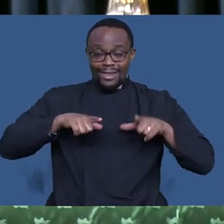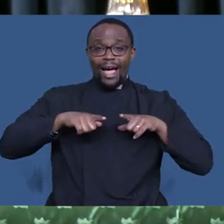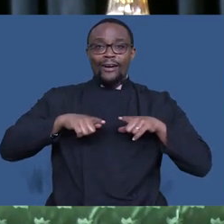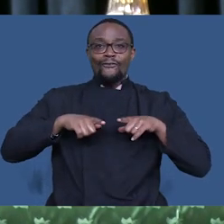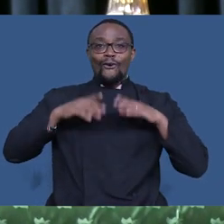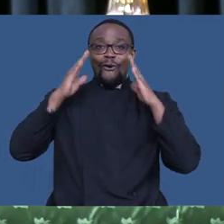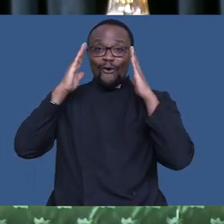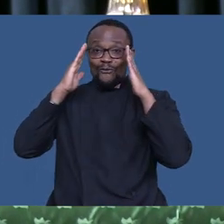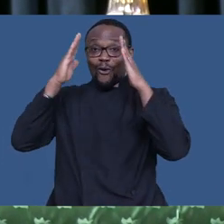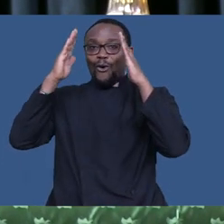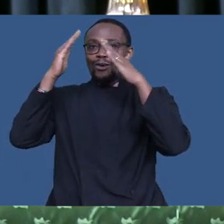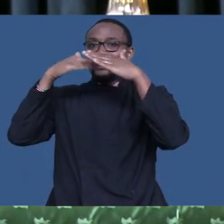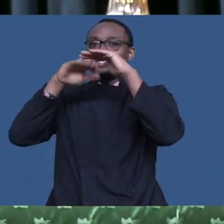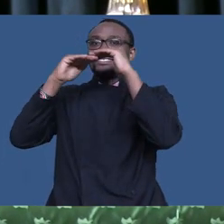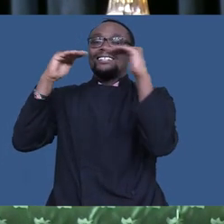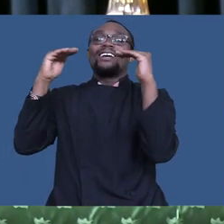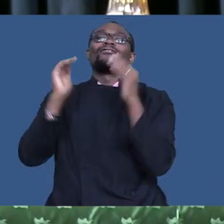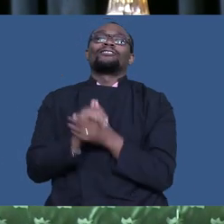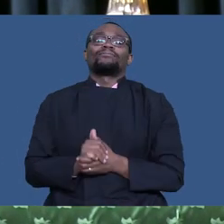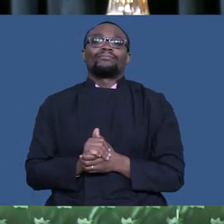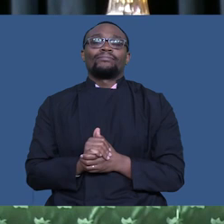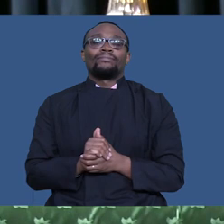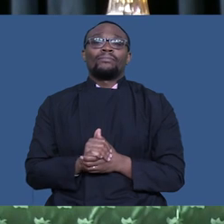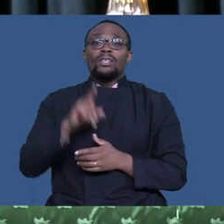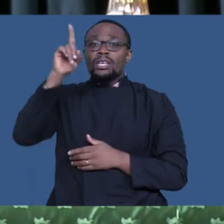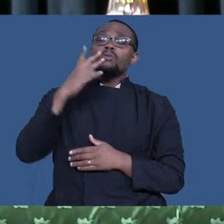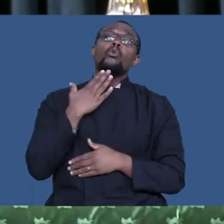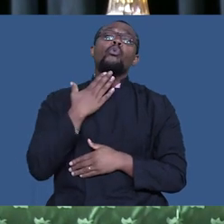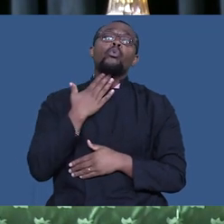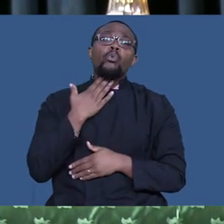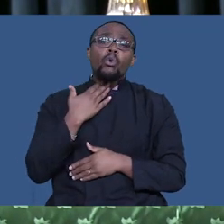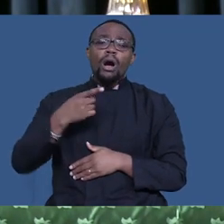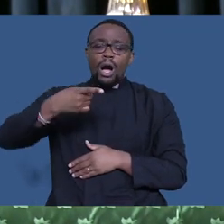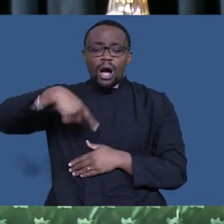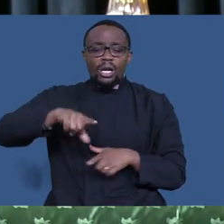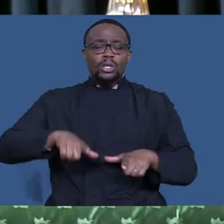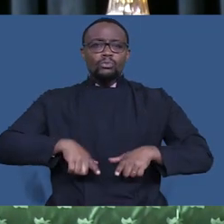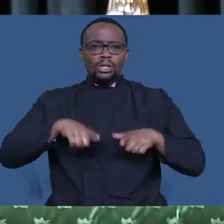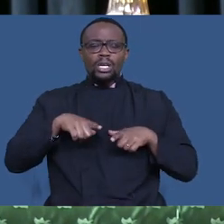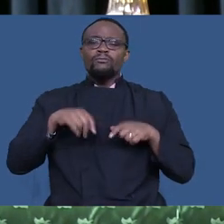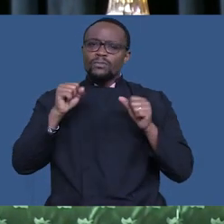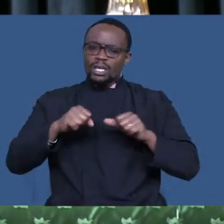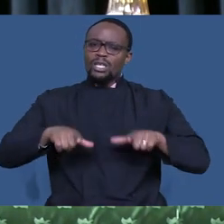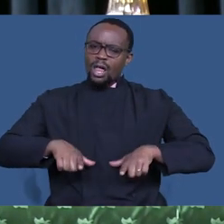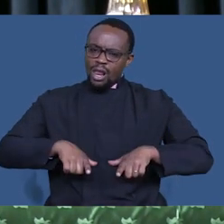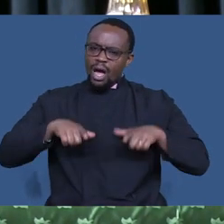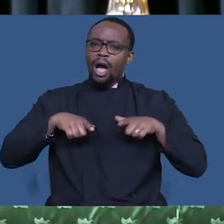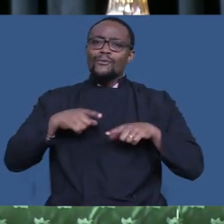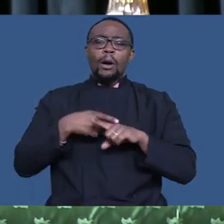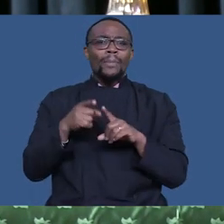heavenly perspective. He desires that we live in light of